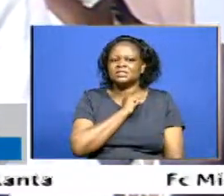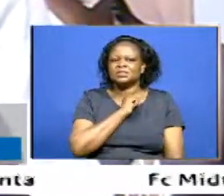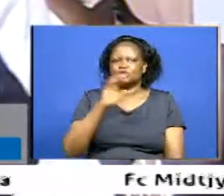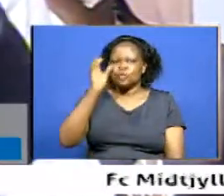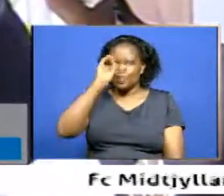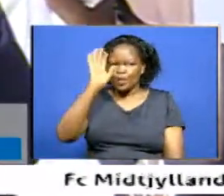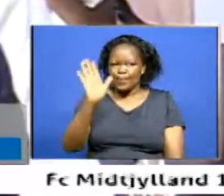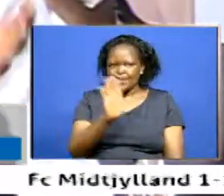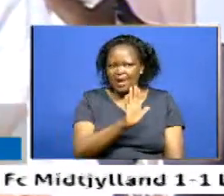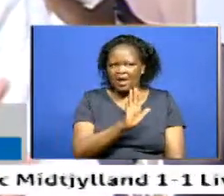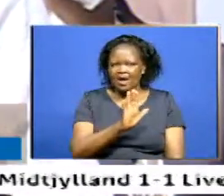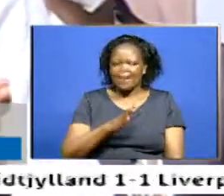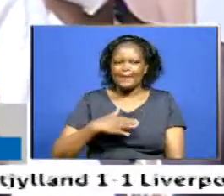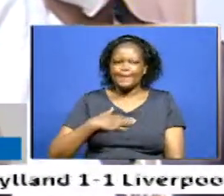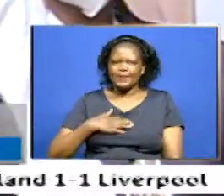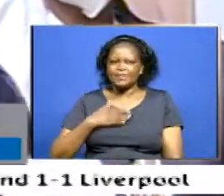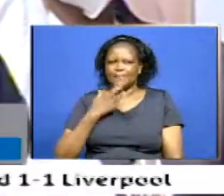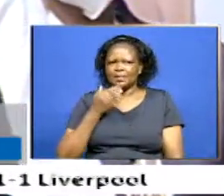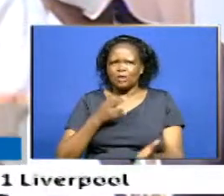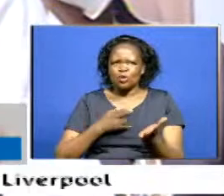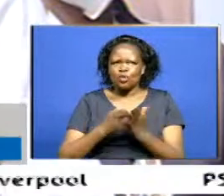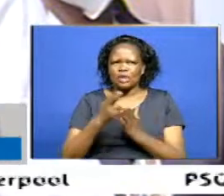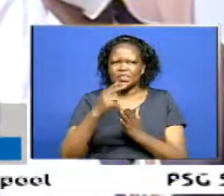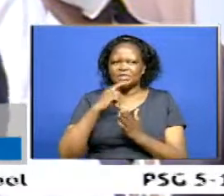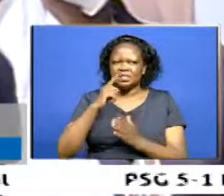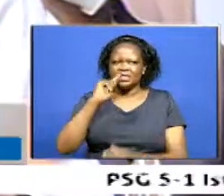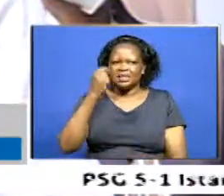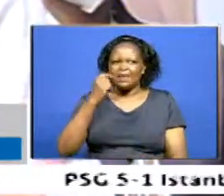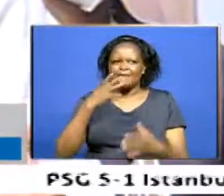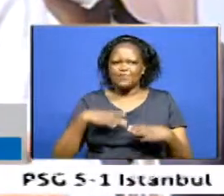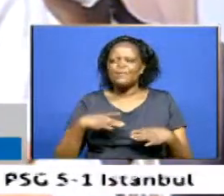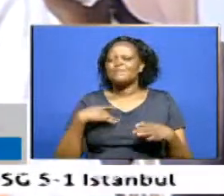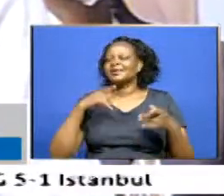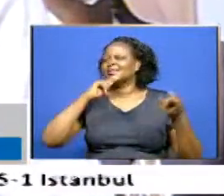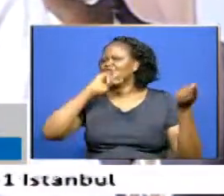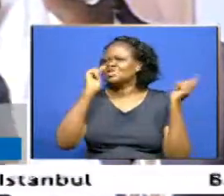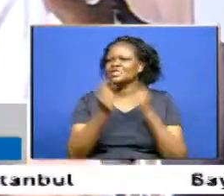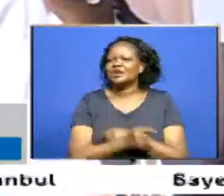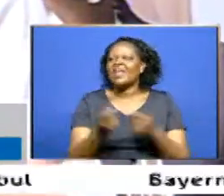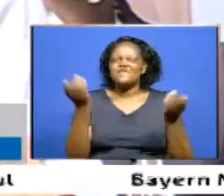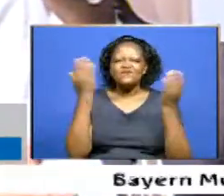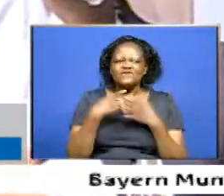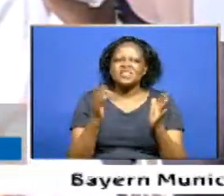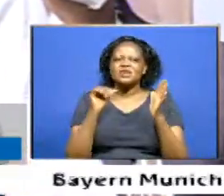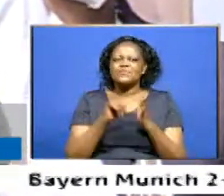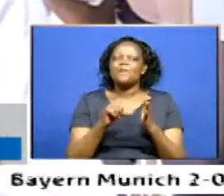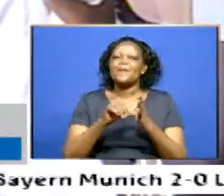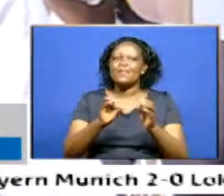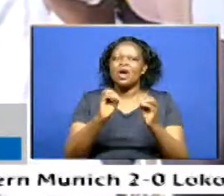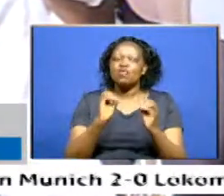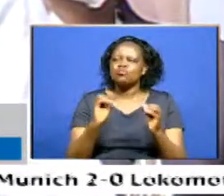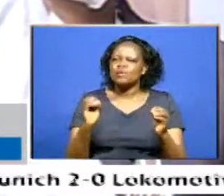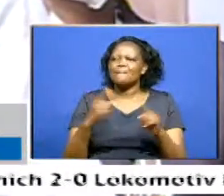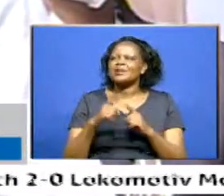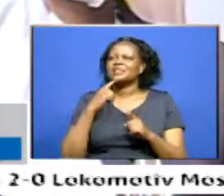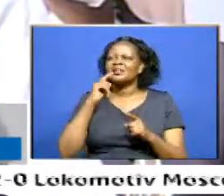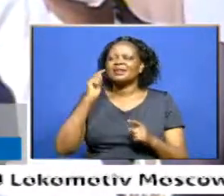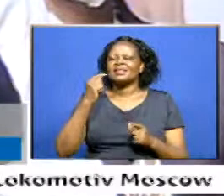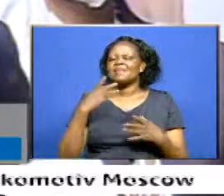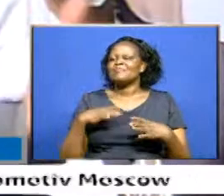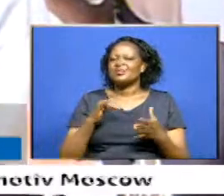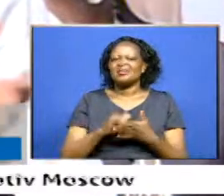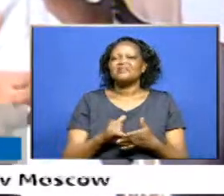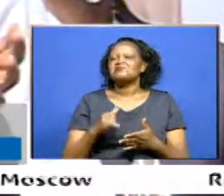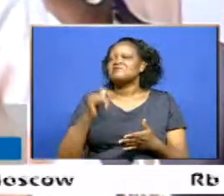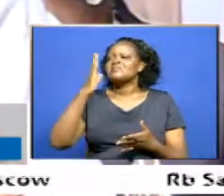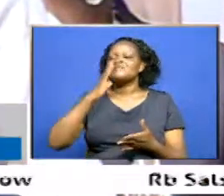yako, just be honest, tell Kenyans that I have changed my position. There is nothing wrong with that. But don't tell Kenyans that you have